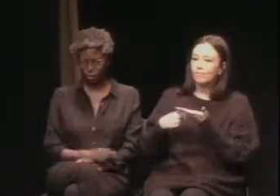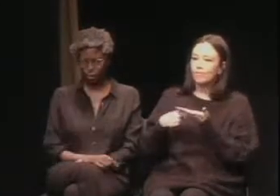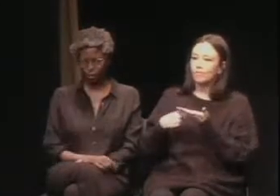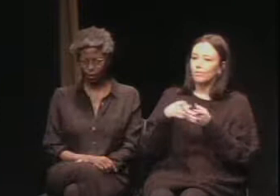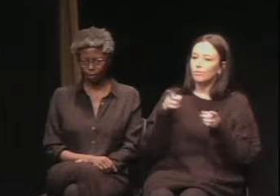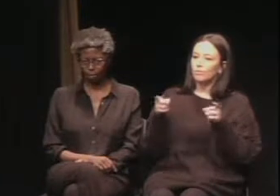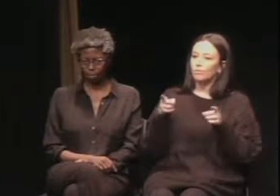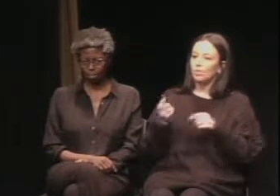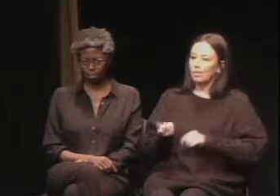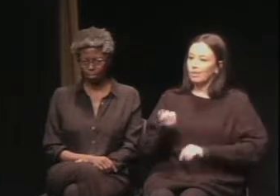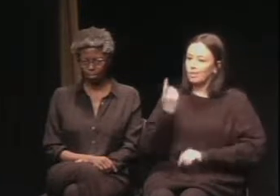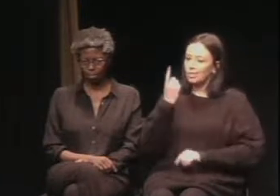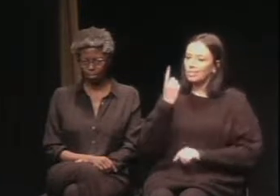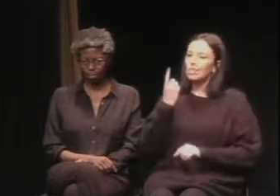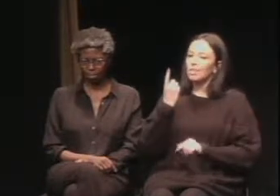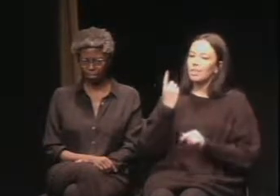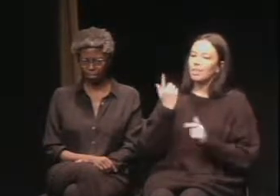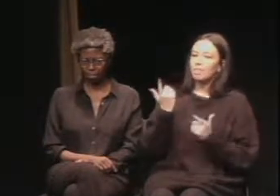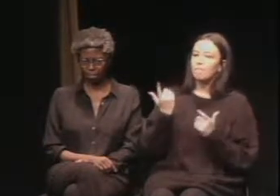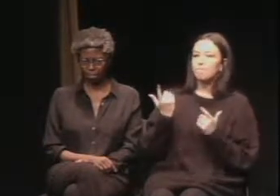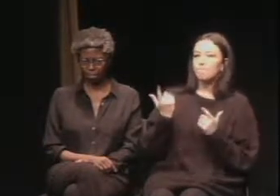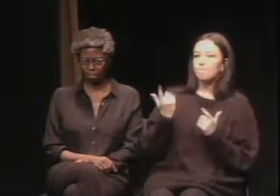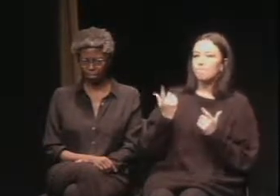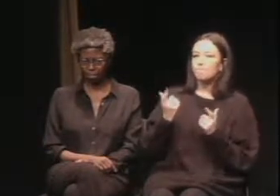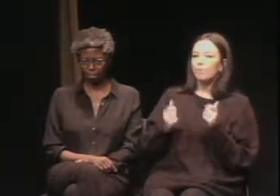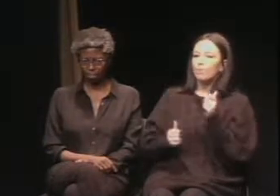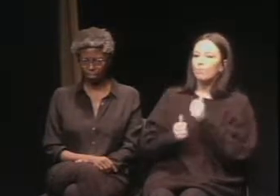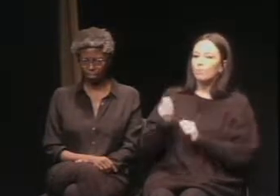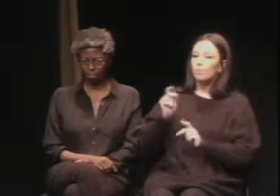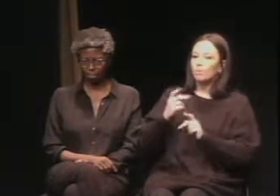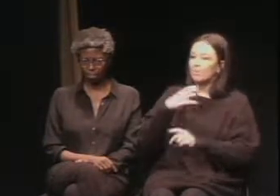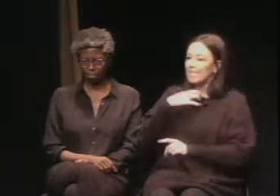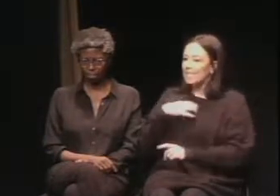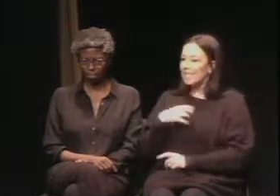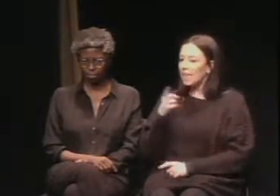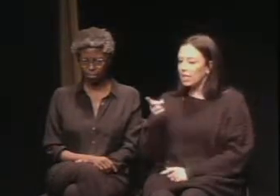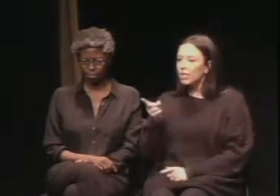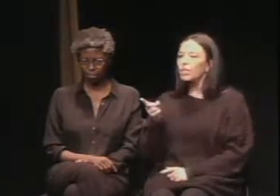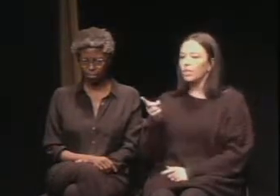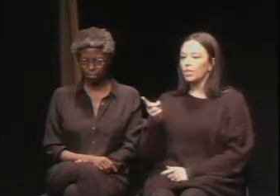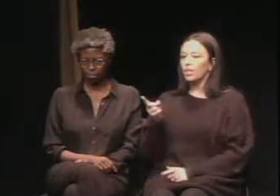understanding, I think, because most of us have the desire to be